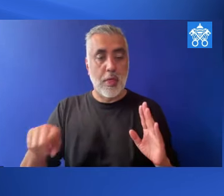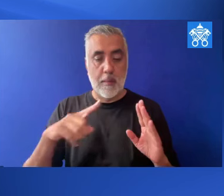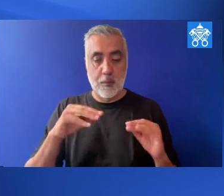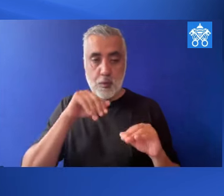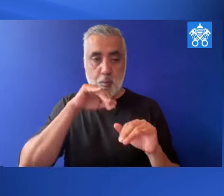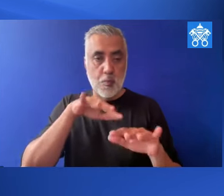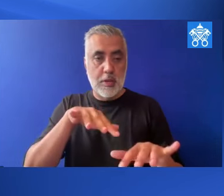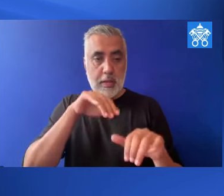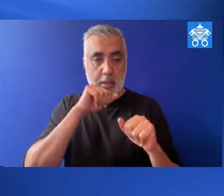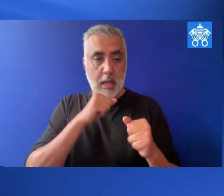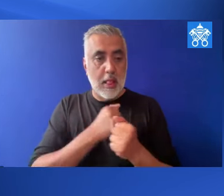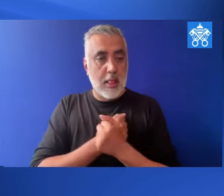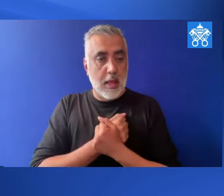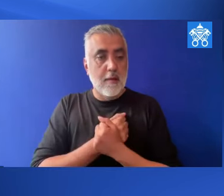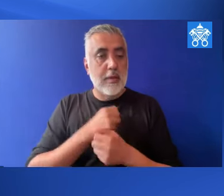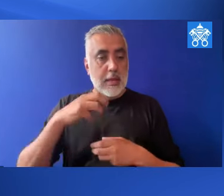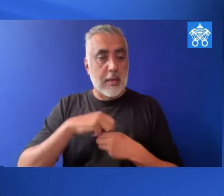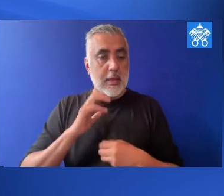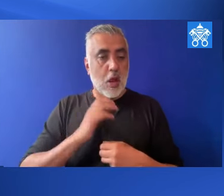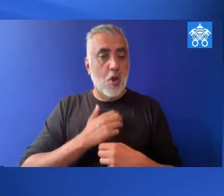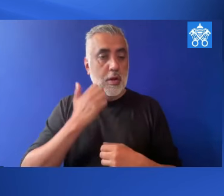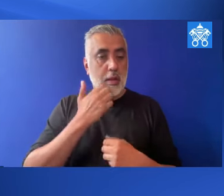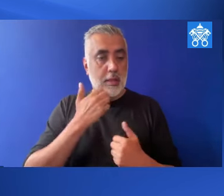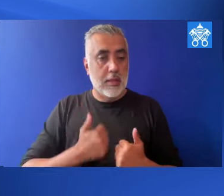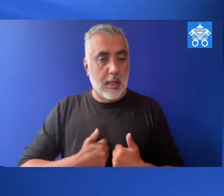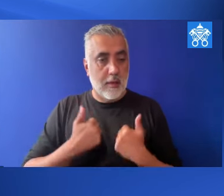that love into our daily lives.